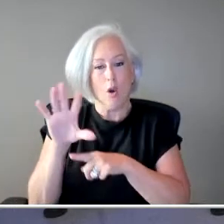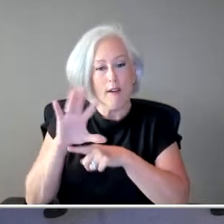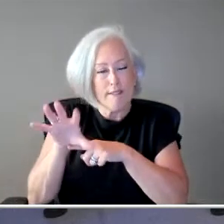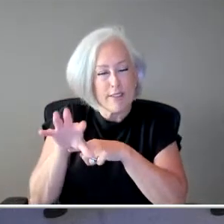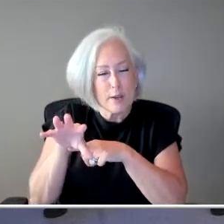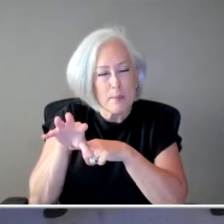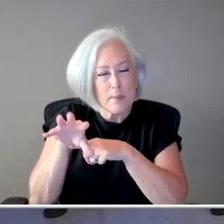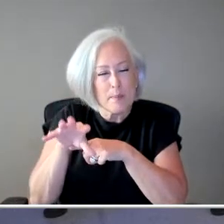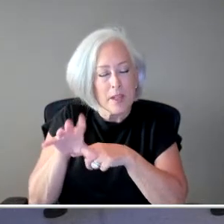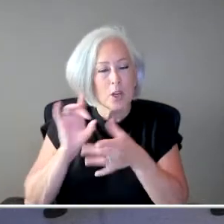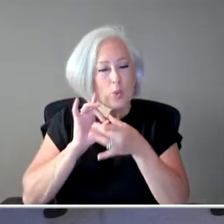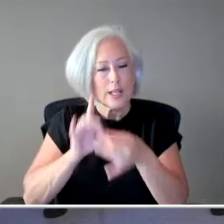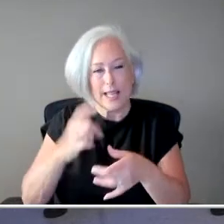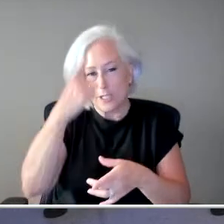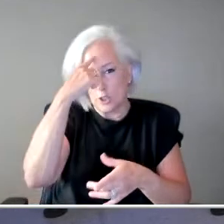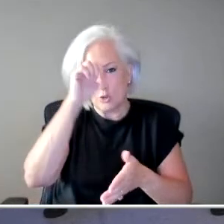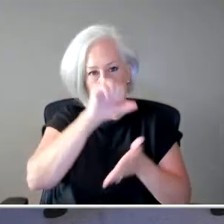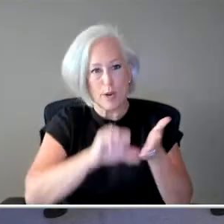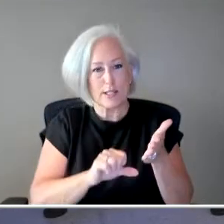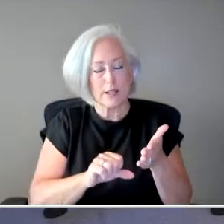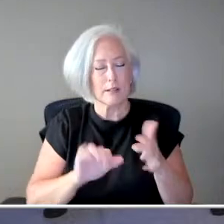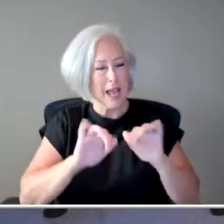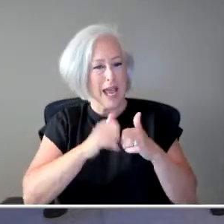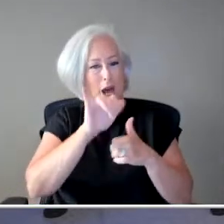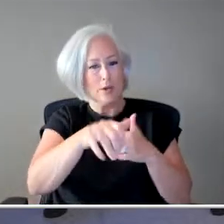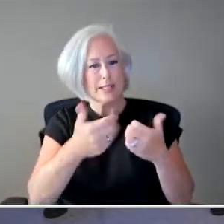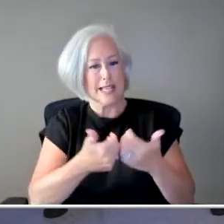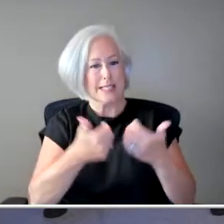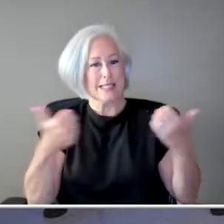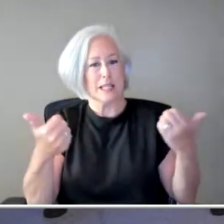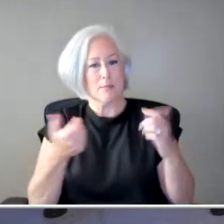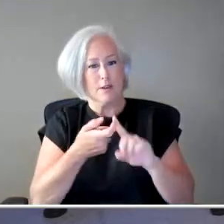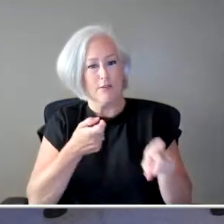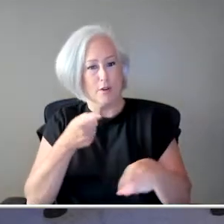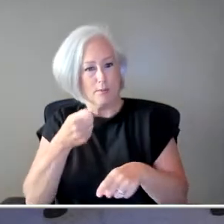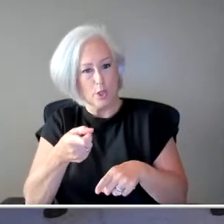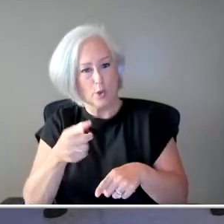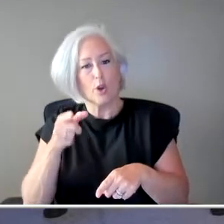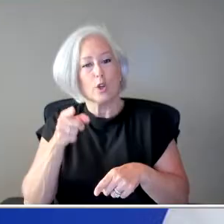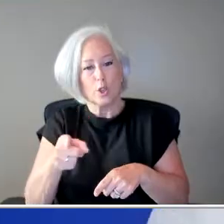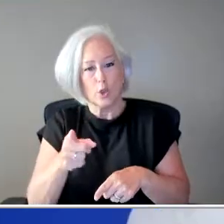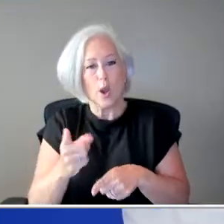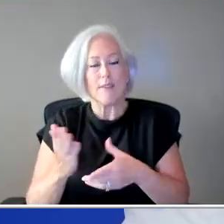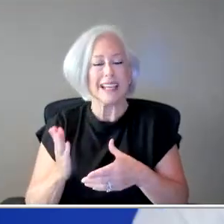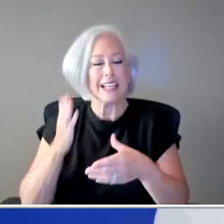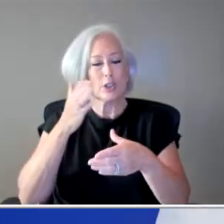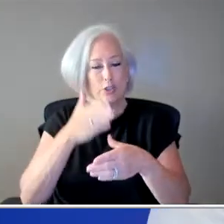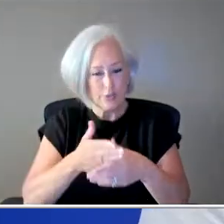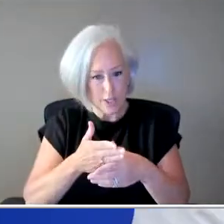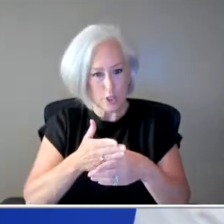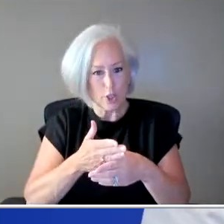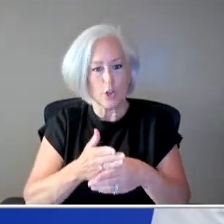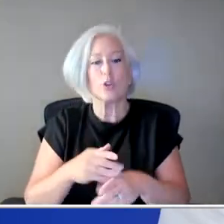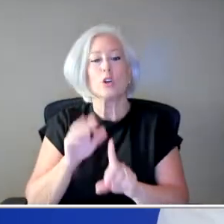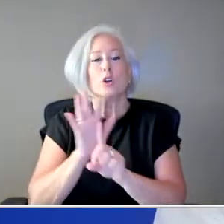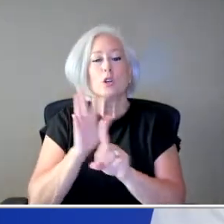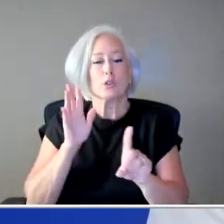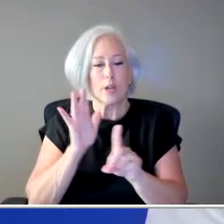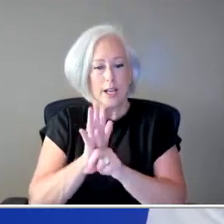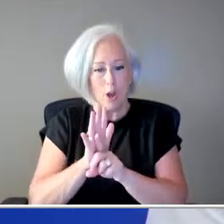that's different from your specialty, which is interventional neuroradiology. Sure. So the biggest difference is